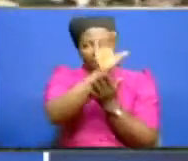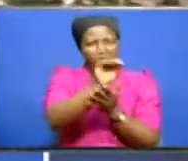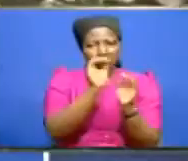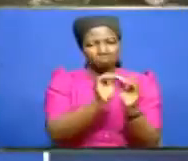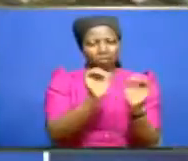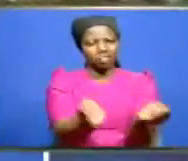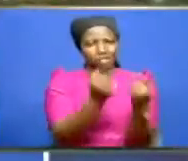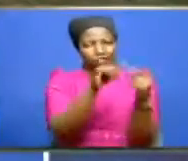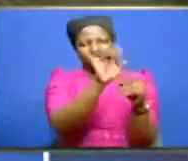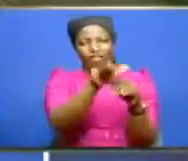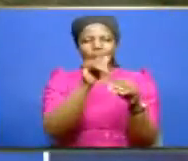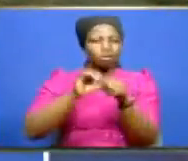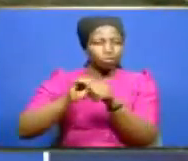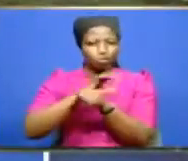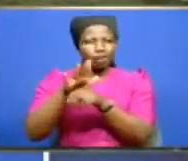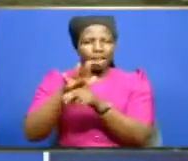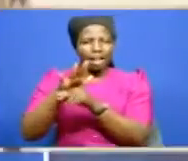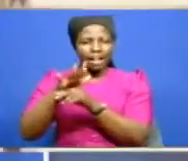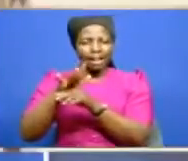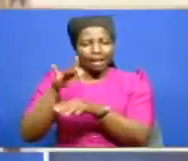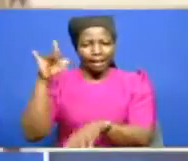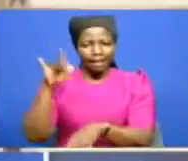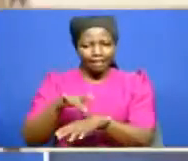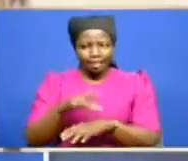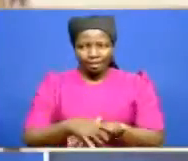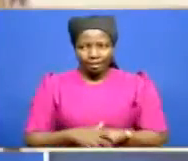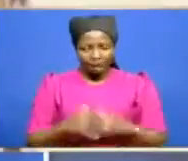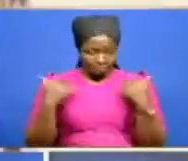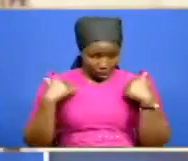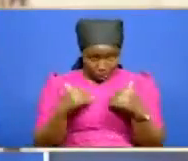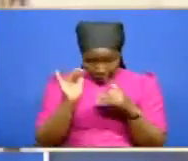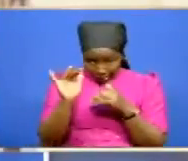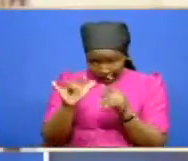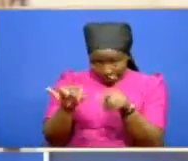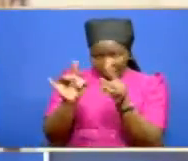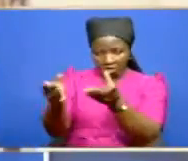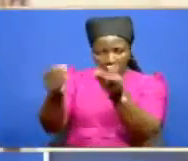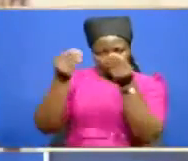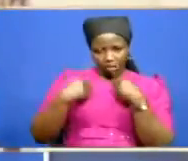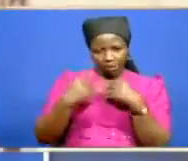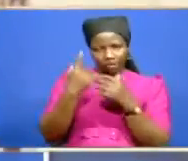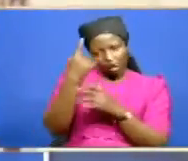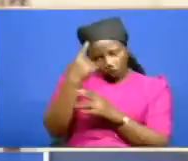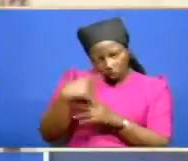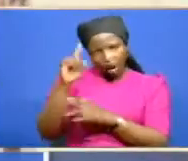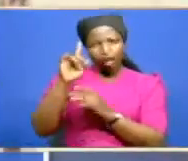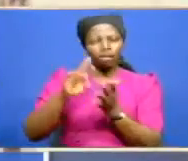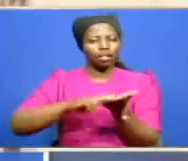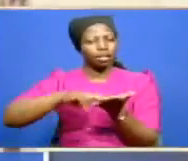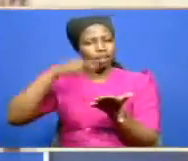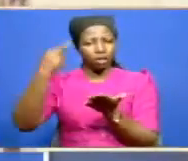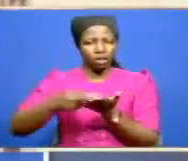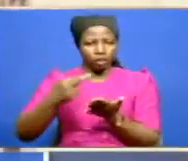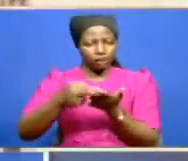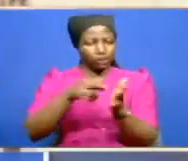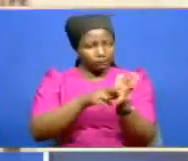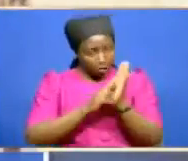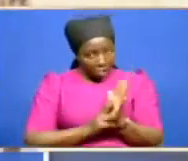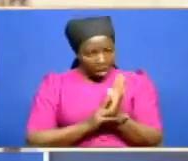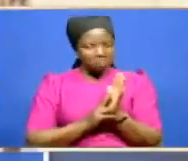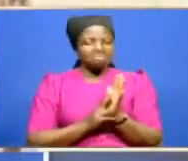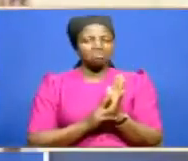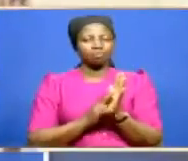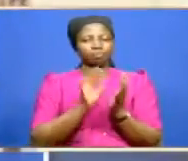kutoka kwenye athari za janga la COVID-19. I call on them to provide the necessary resources, and that